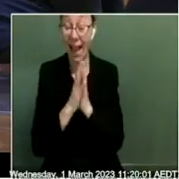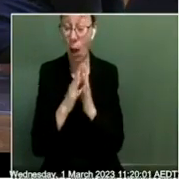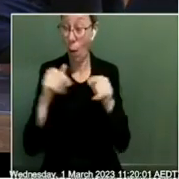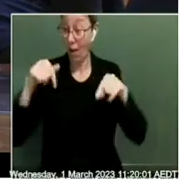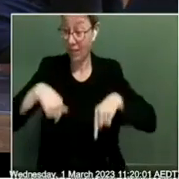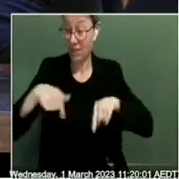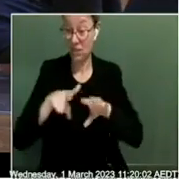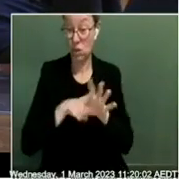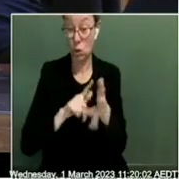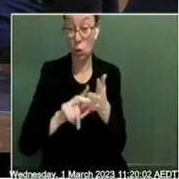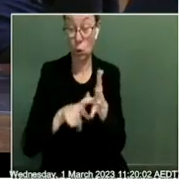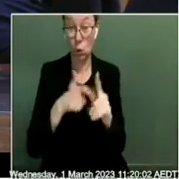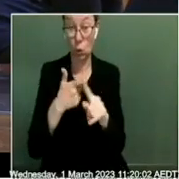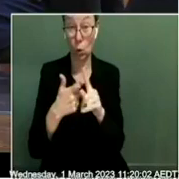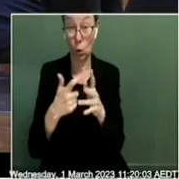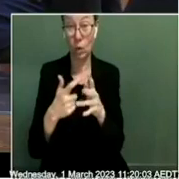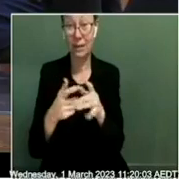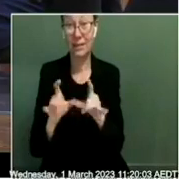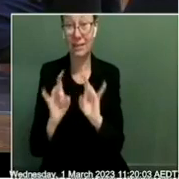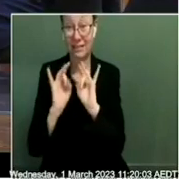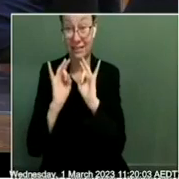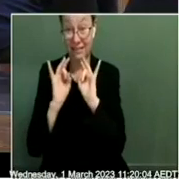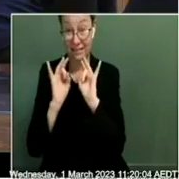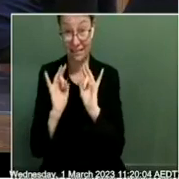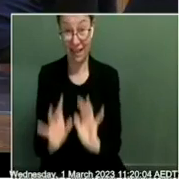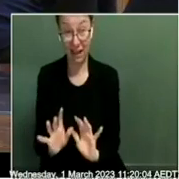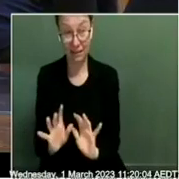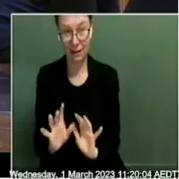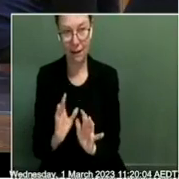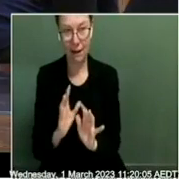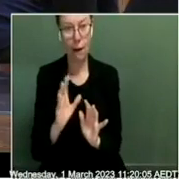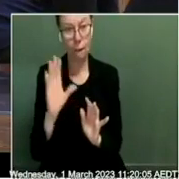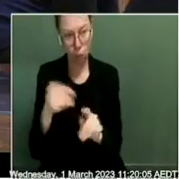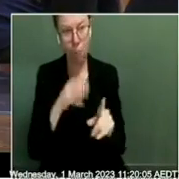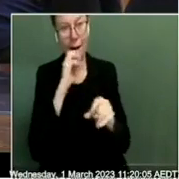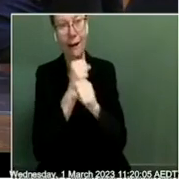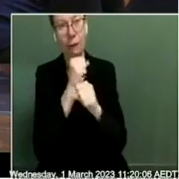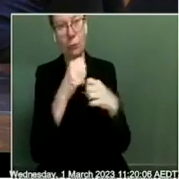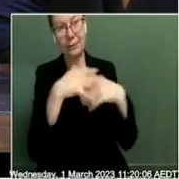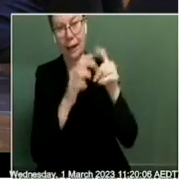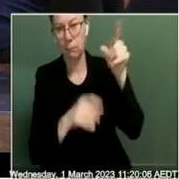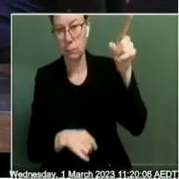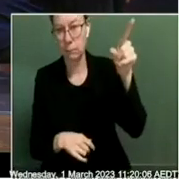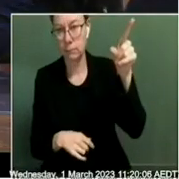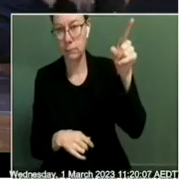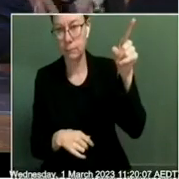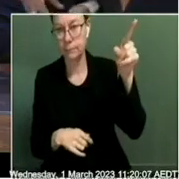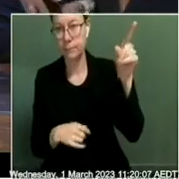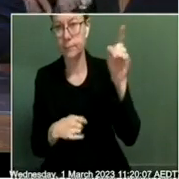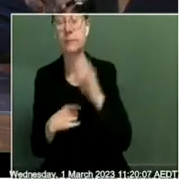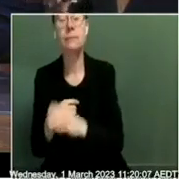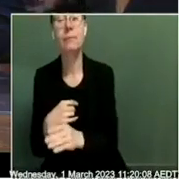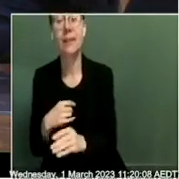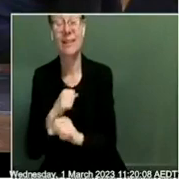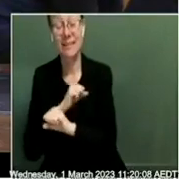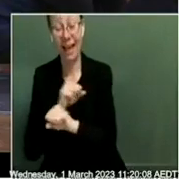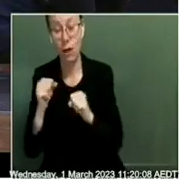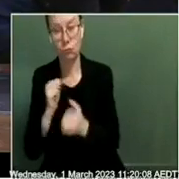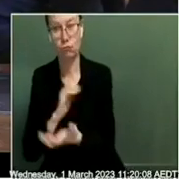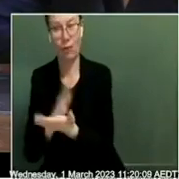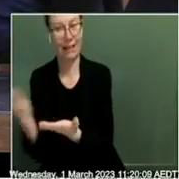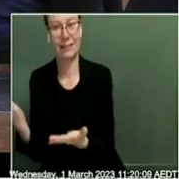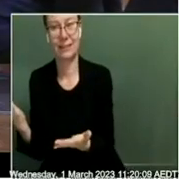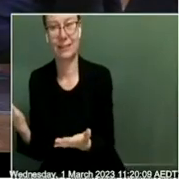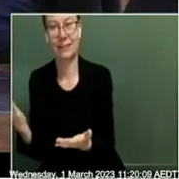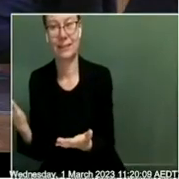our reality, so that's what I'm saying. We've got to speak to that reality, not speak as though, we're still down here